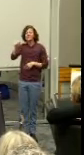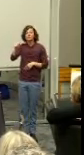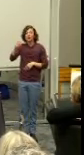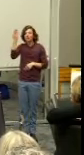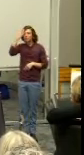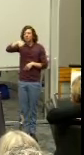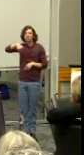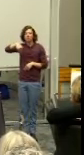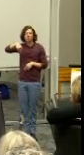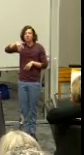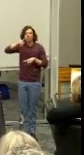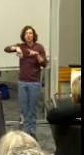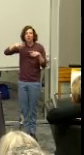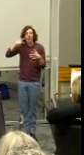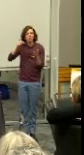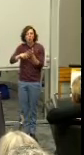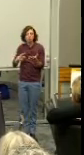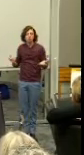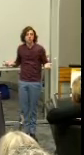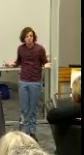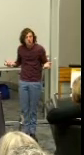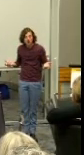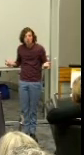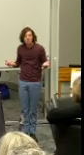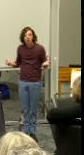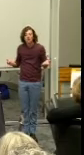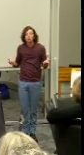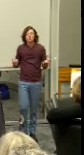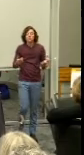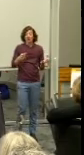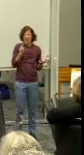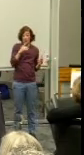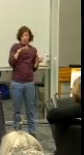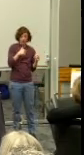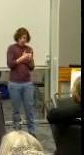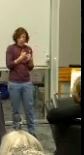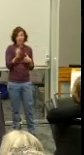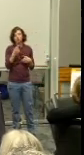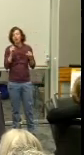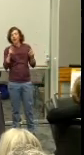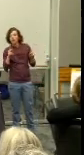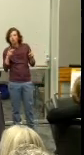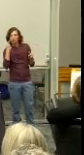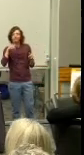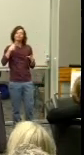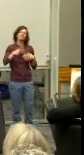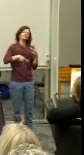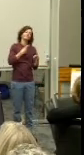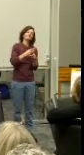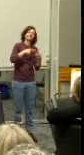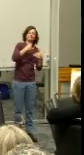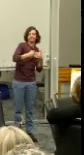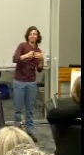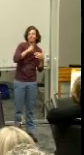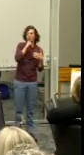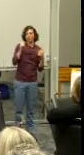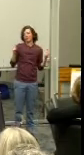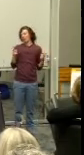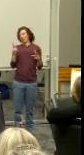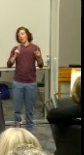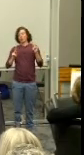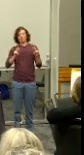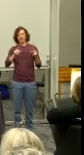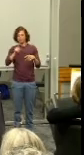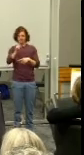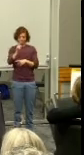know walking. And so that has been one of the challenges and opportunities with a project like this, is not everyone needs those